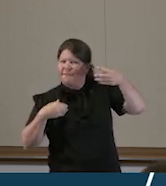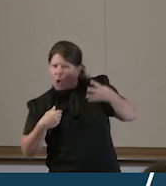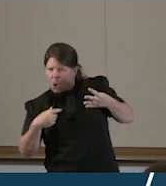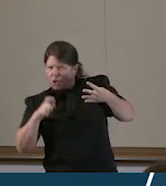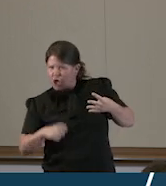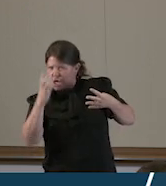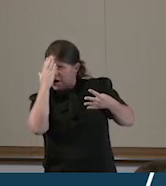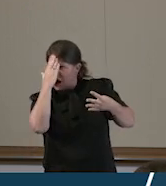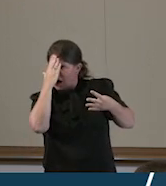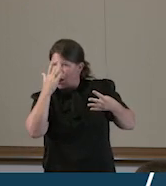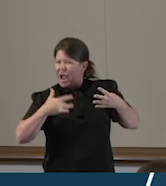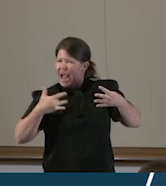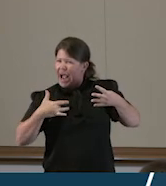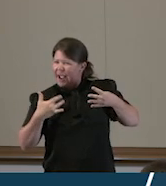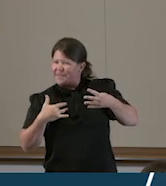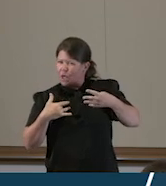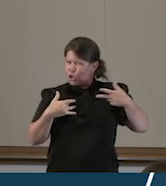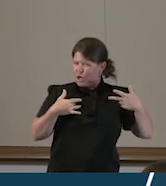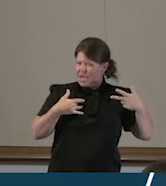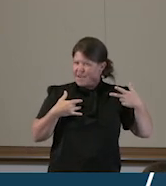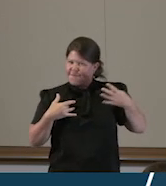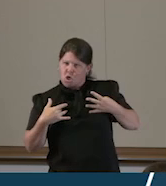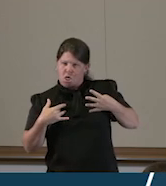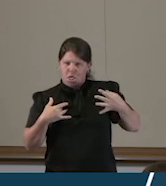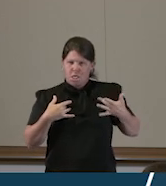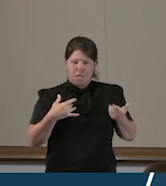to know? Well, you may have called me out there.